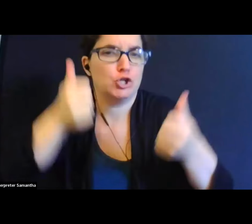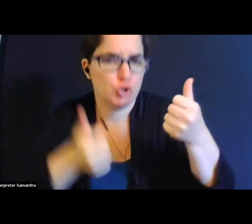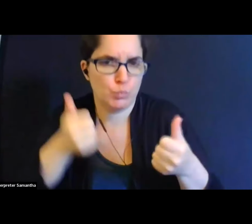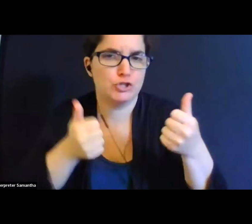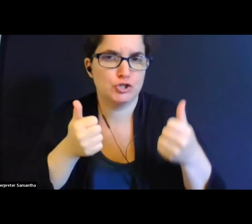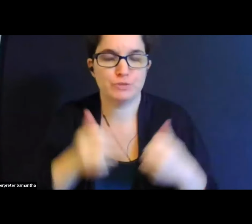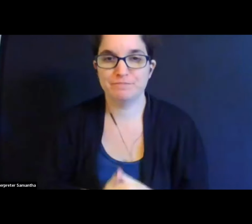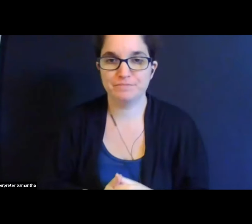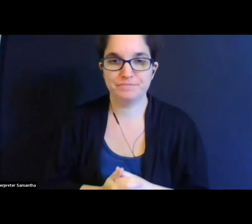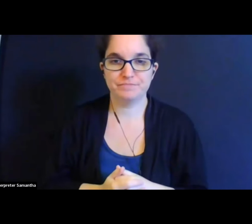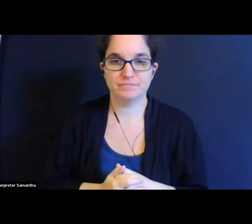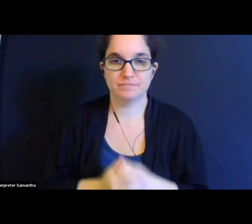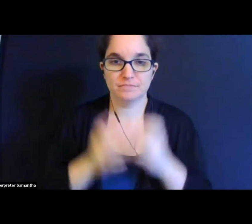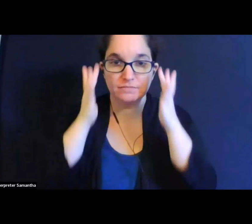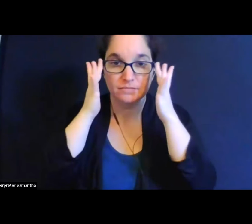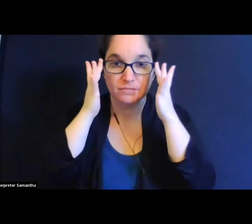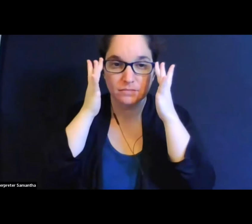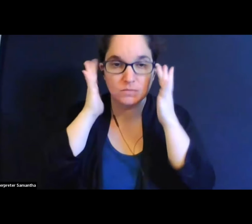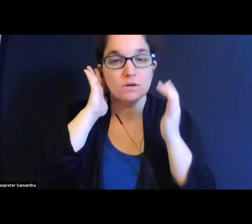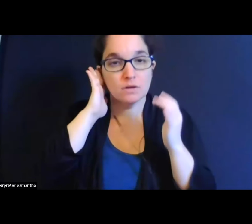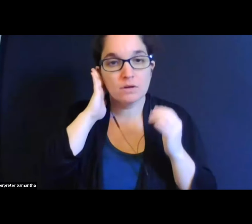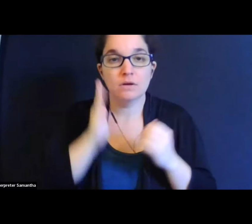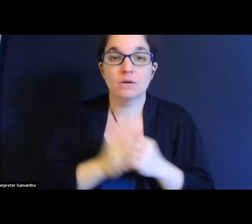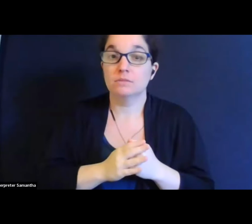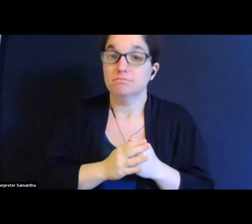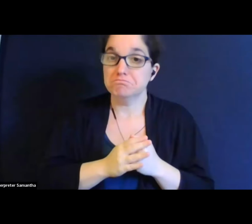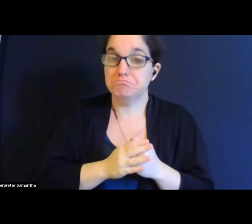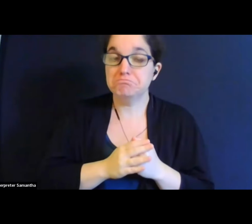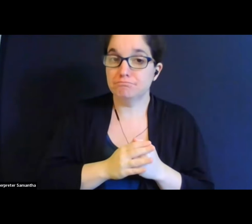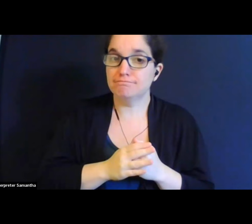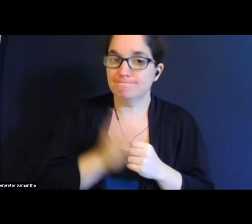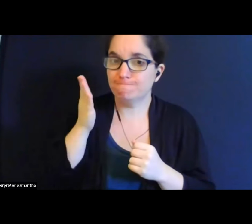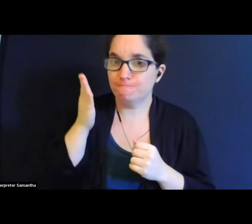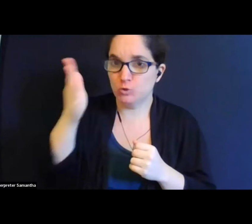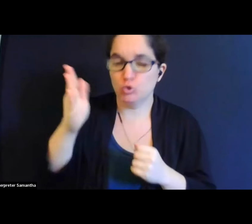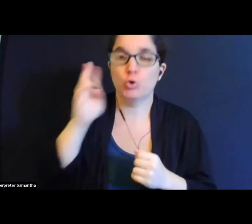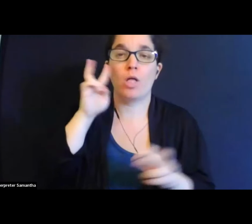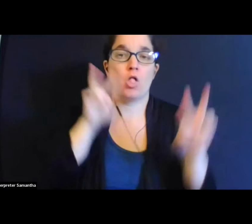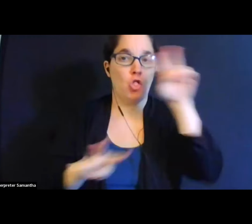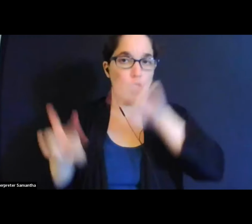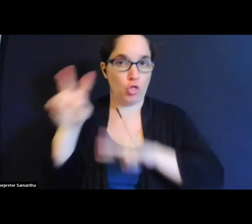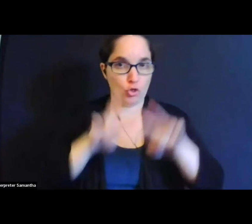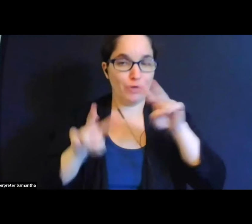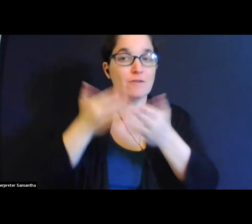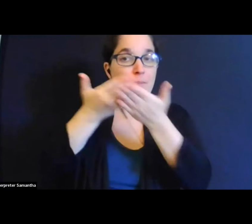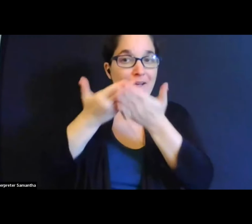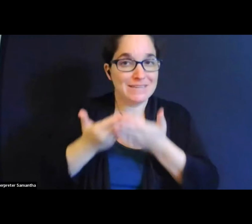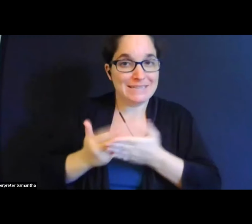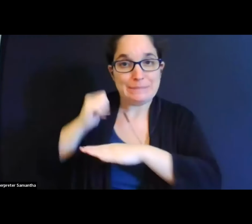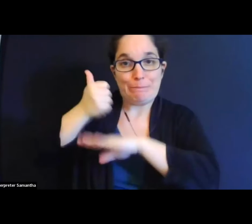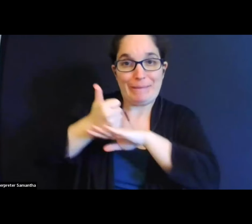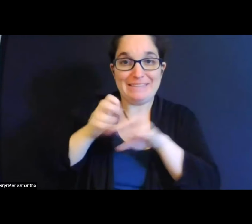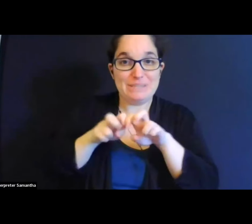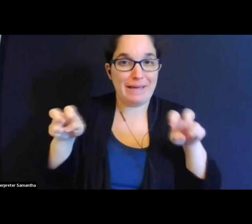list. And they're soon to be reviewed by our evidence-based panel. So near